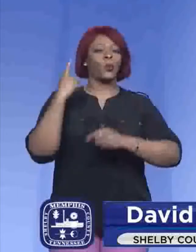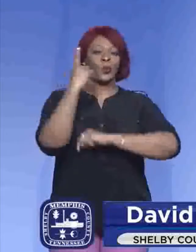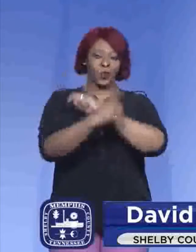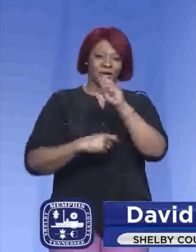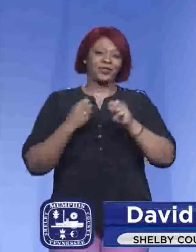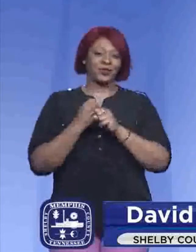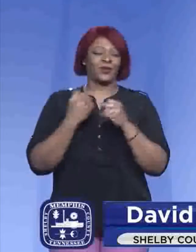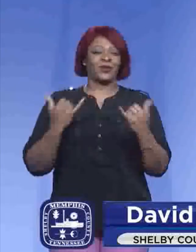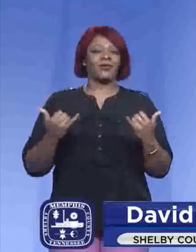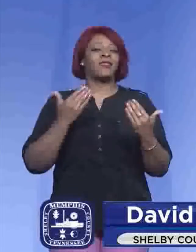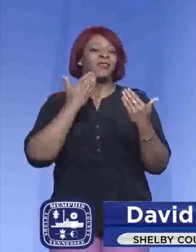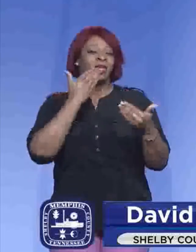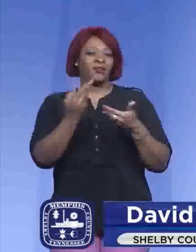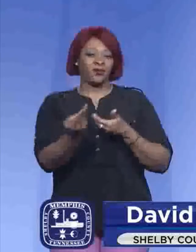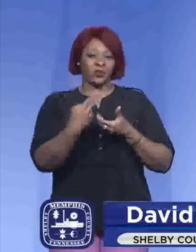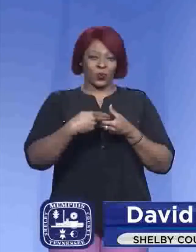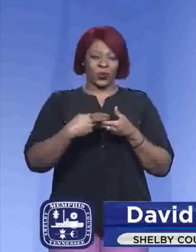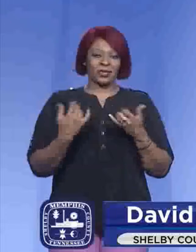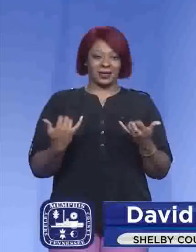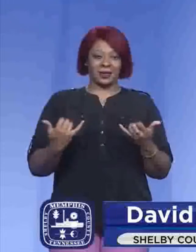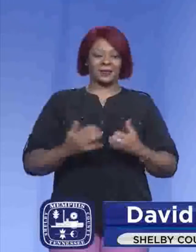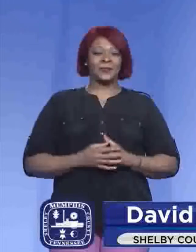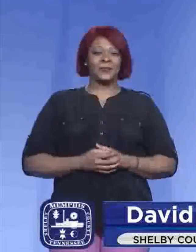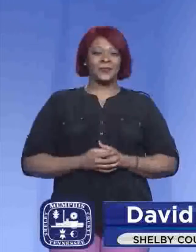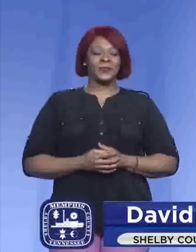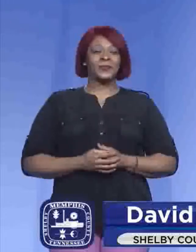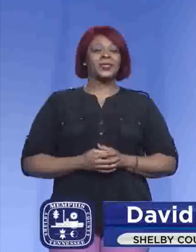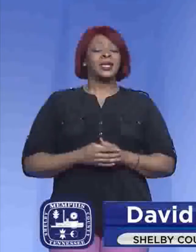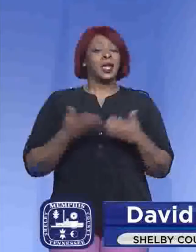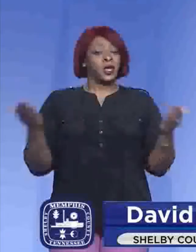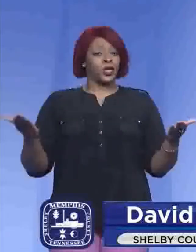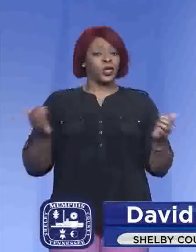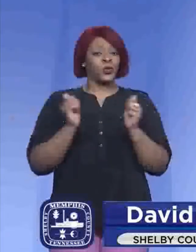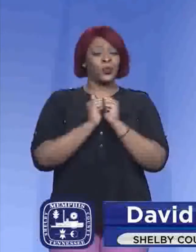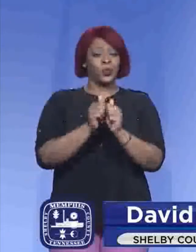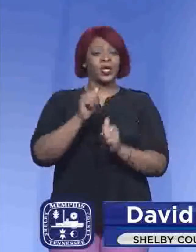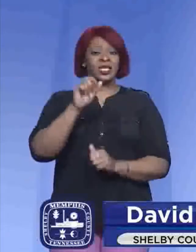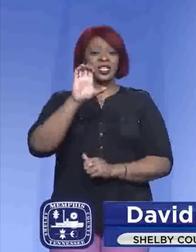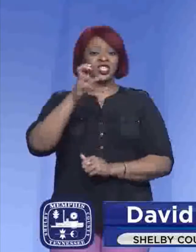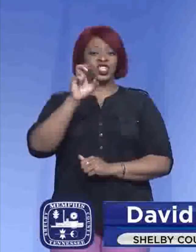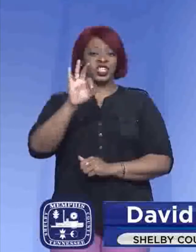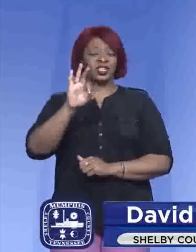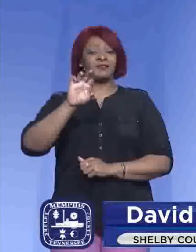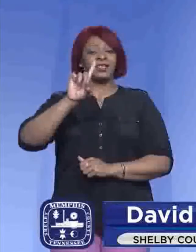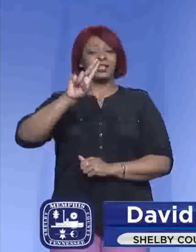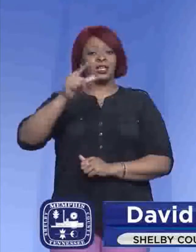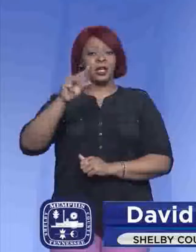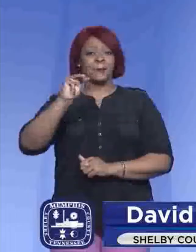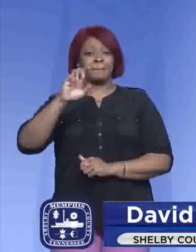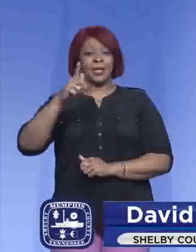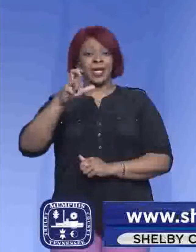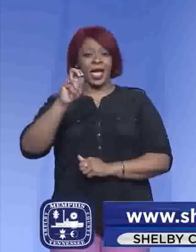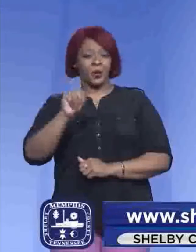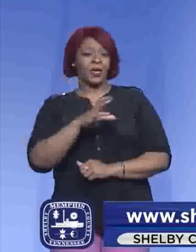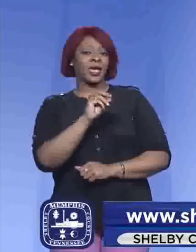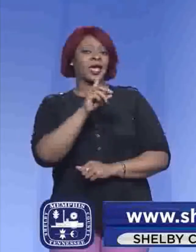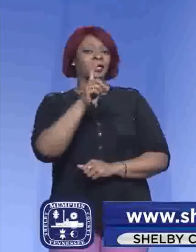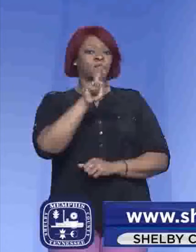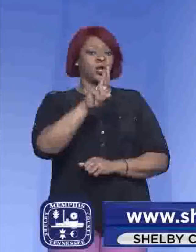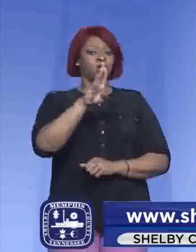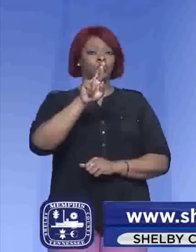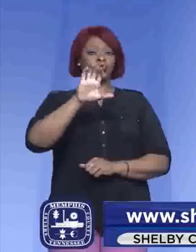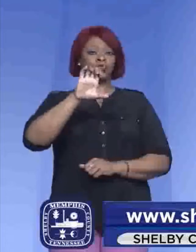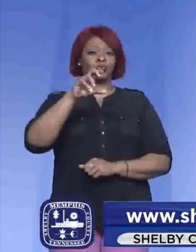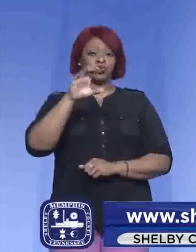year, and we thank you for joining us. I'm accompanied today by Chief Doug McGowen from the City of Memphis and Dr. Bruce Randolph, our local